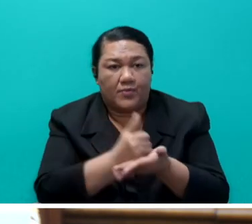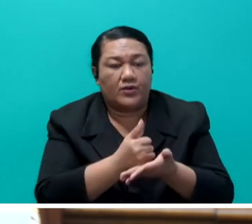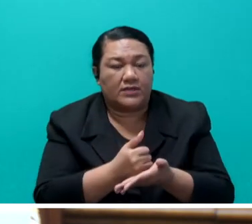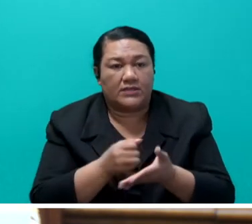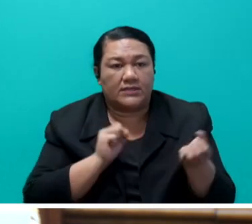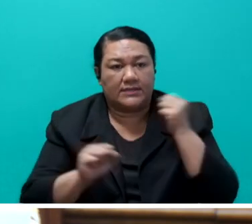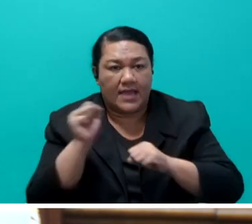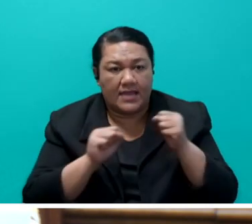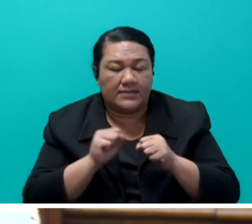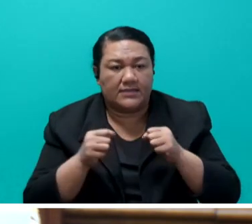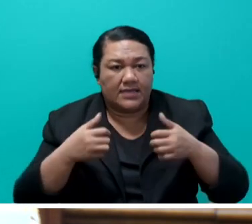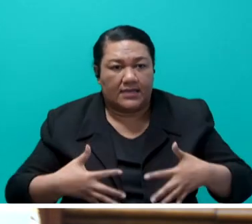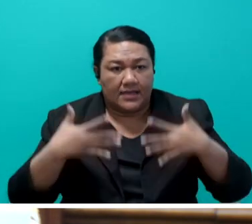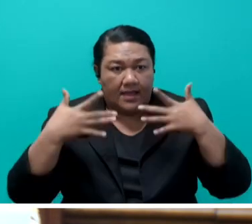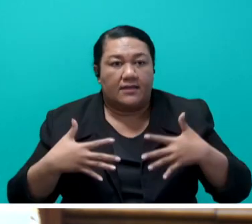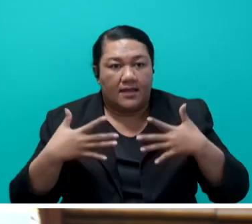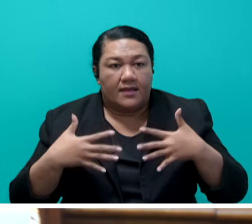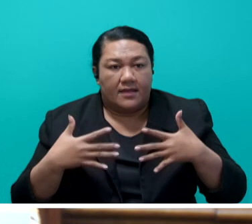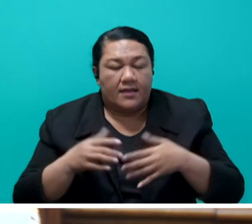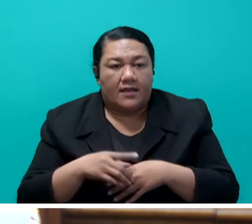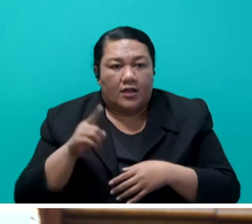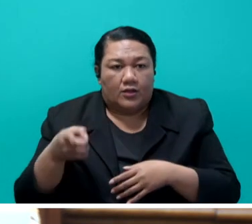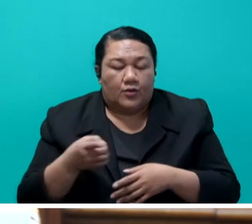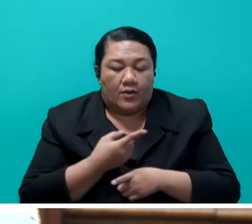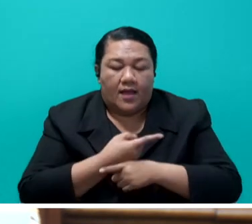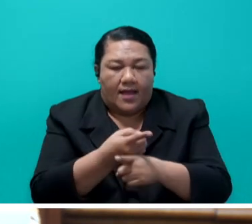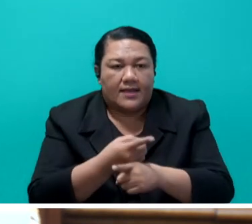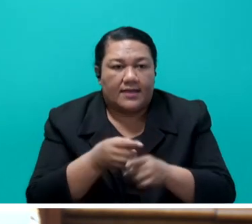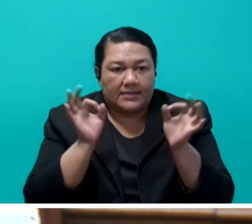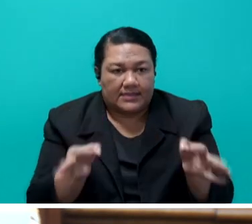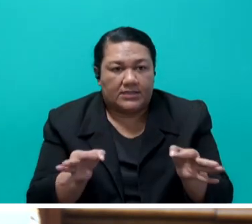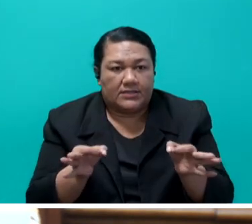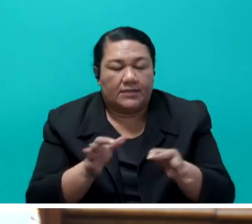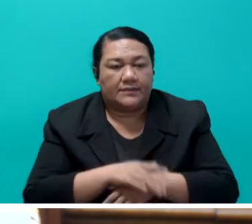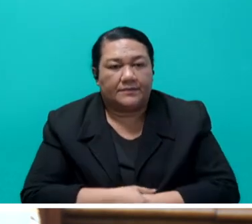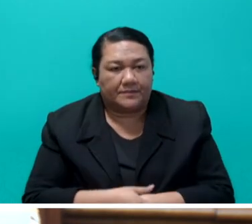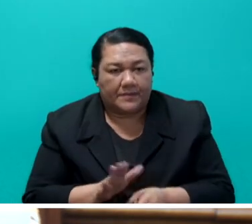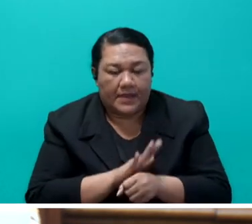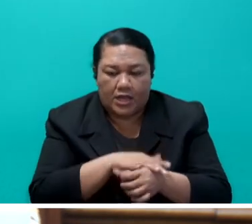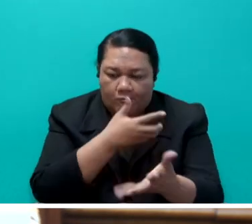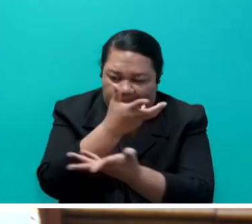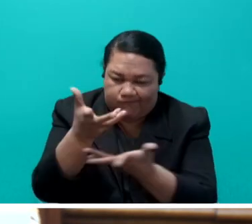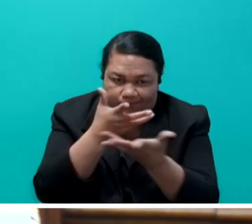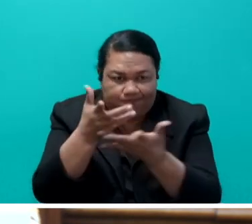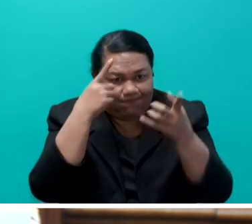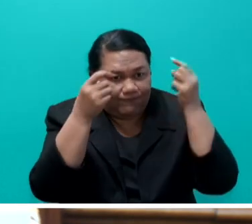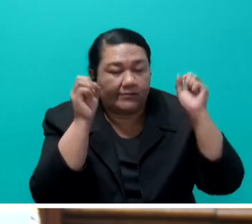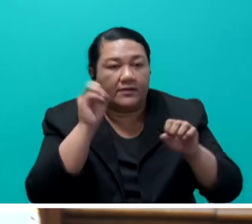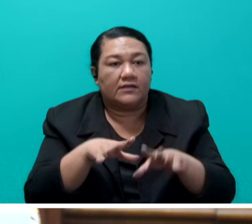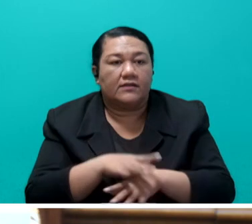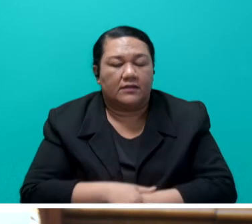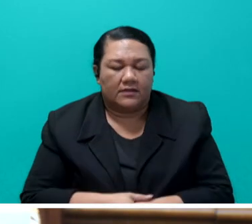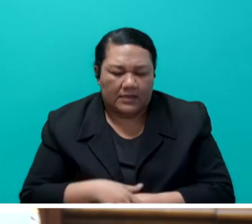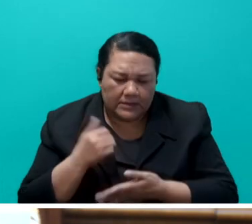data to guide their decisions. The leaders supported